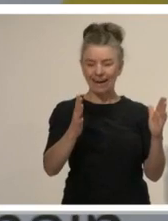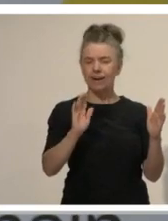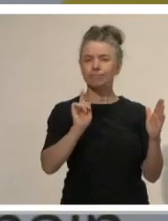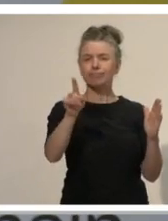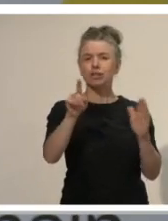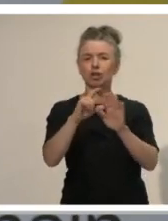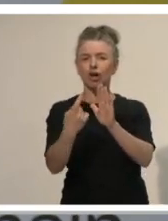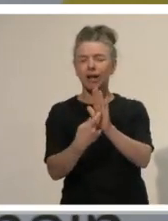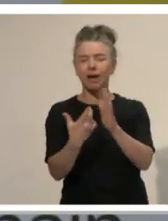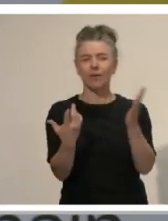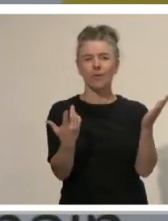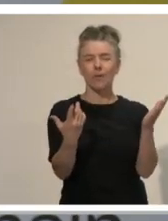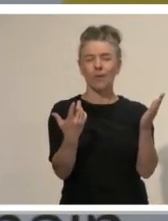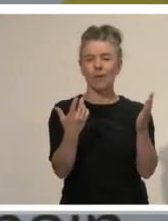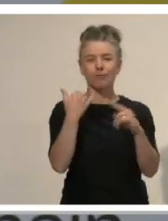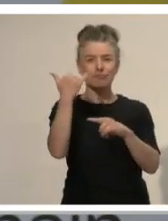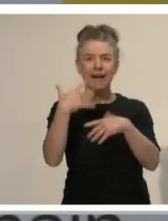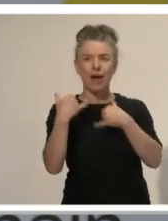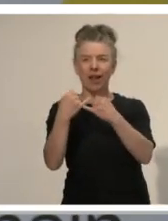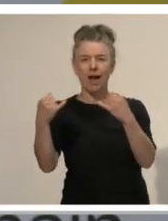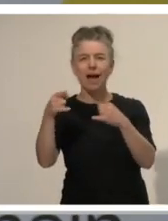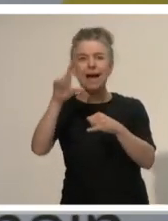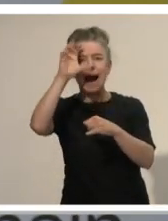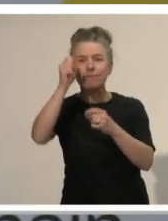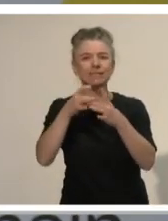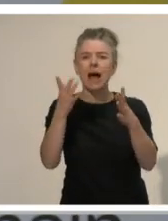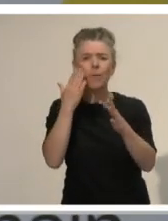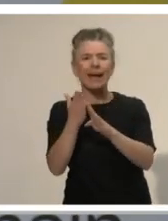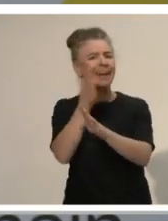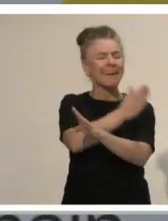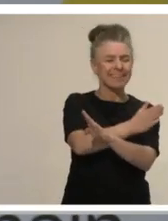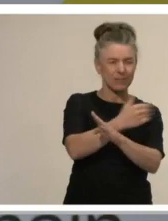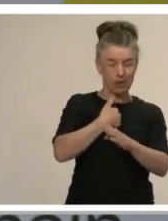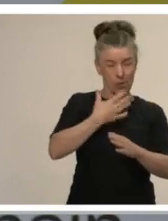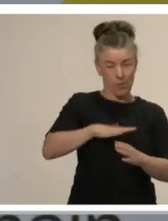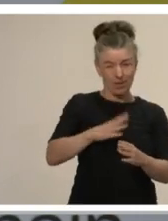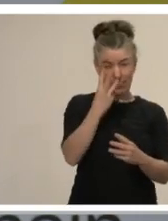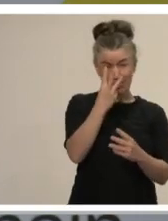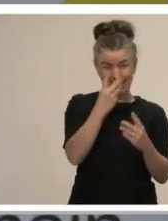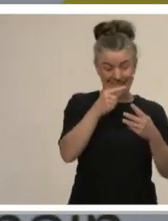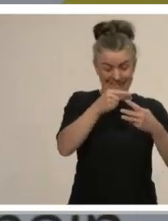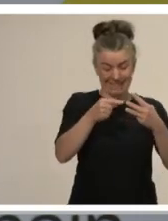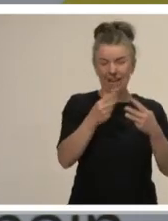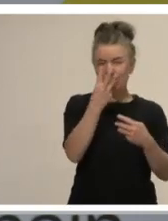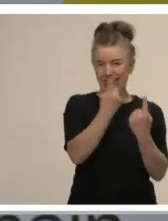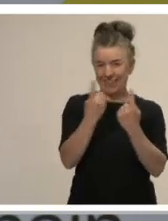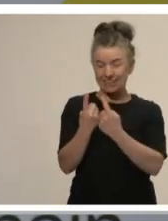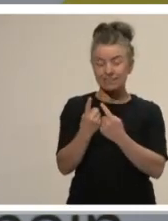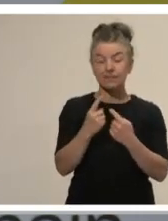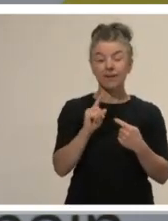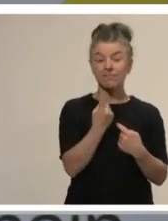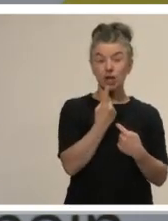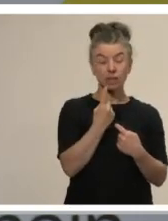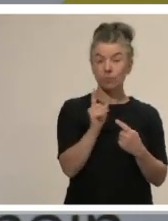onset of symptoms. So there are three key things we're wanting to do. First of all, get New Zealanders to get tested as soon as they